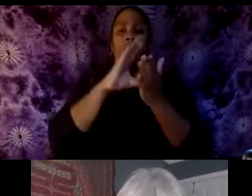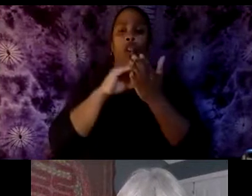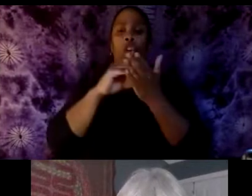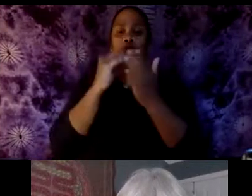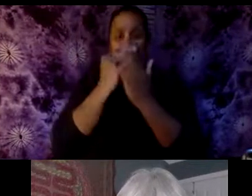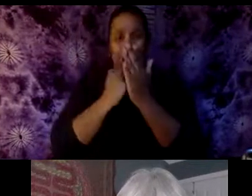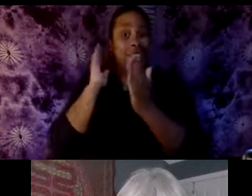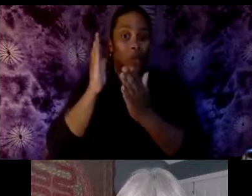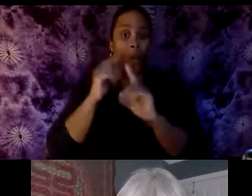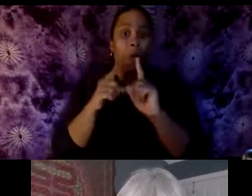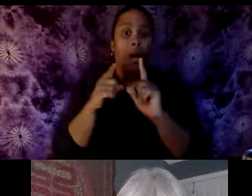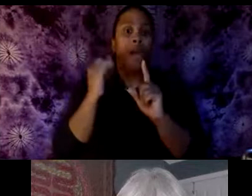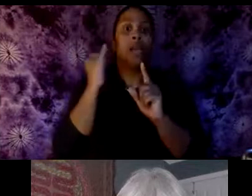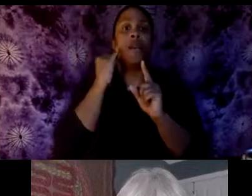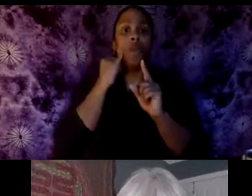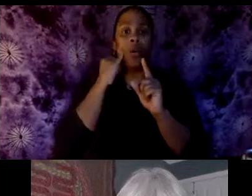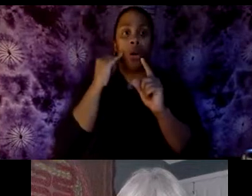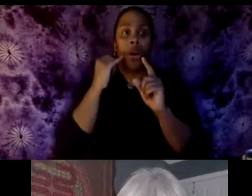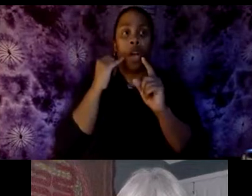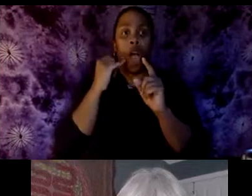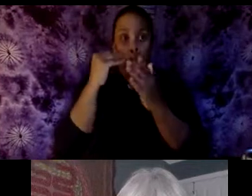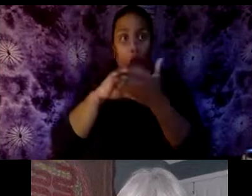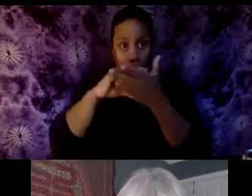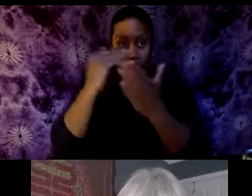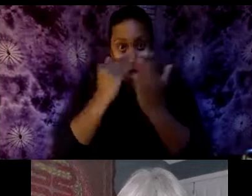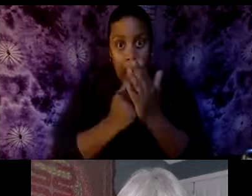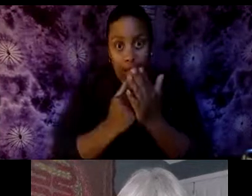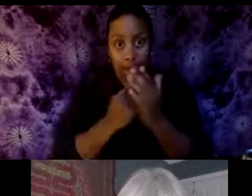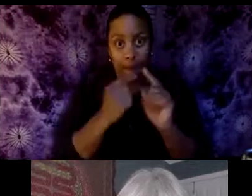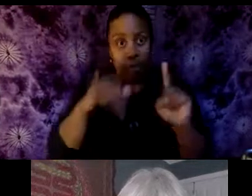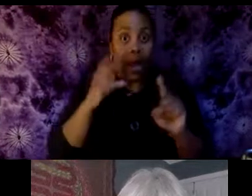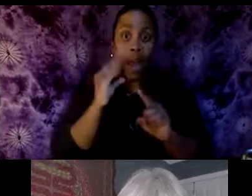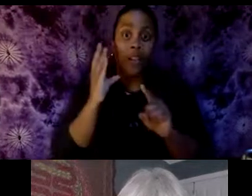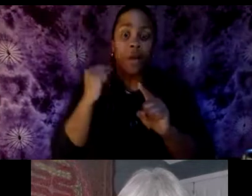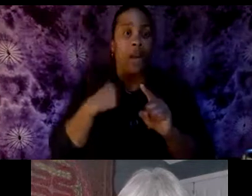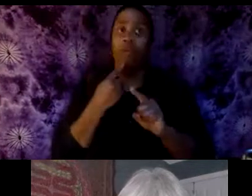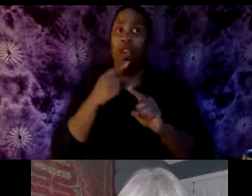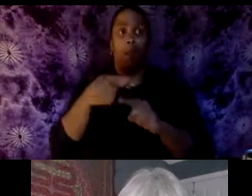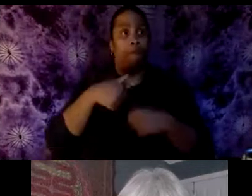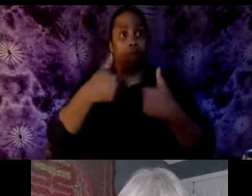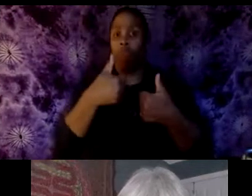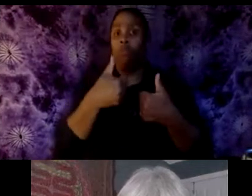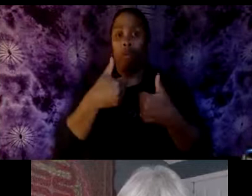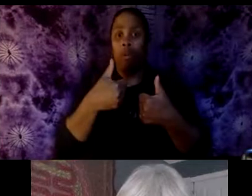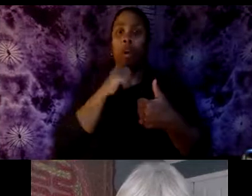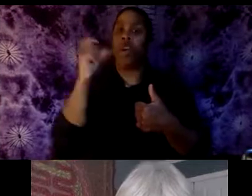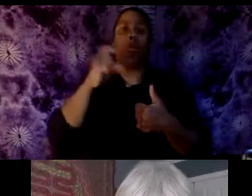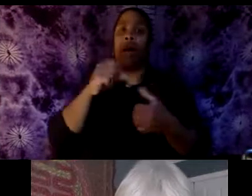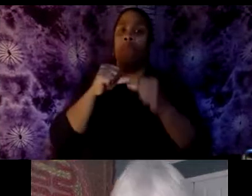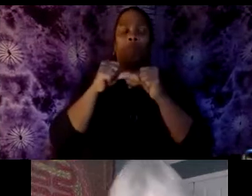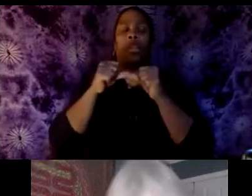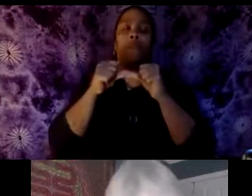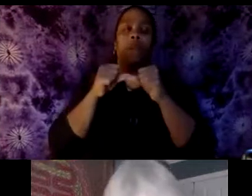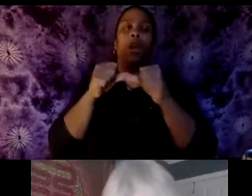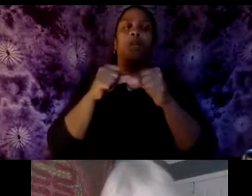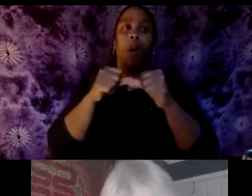that as long as you do learn a lesson from that experience, then I would say, like, you're good. You don't have to keep going that cycle. You don't have to keep